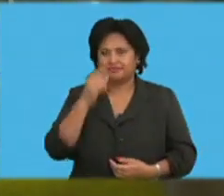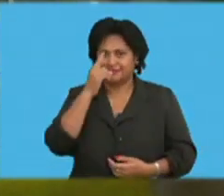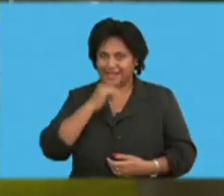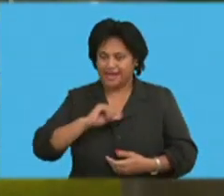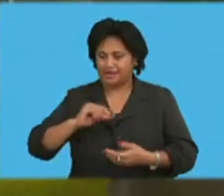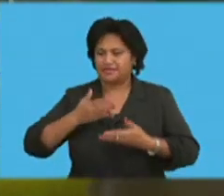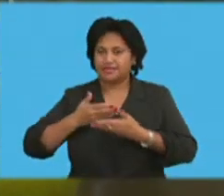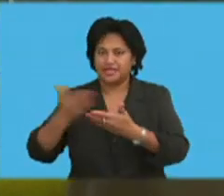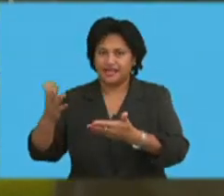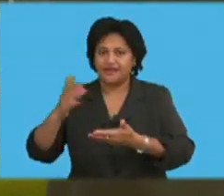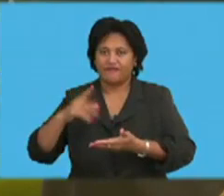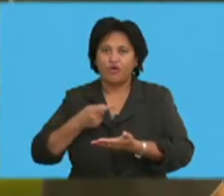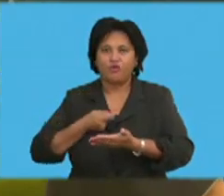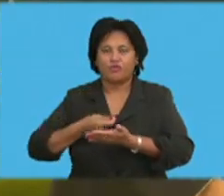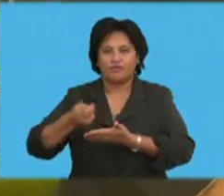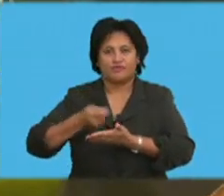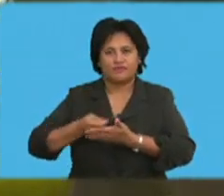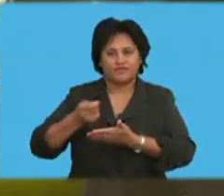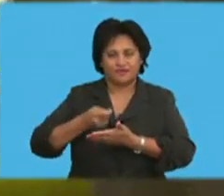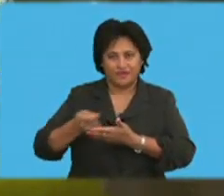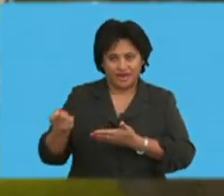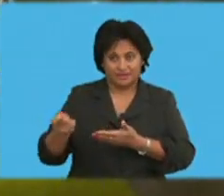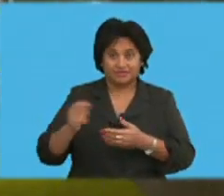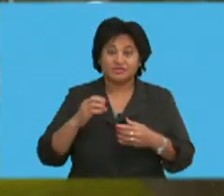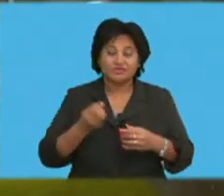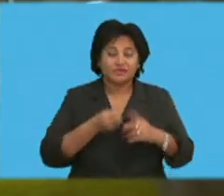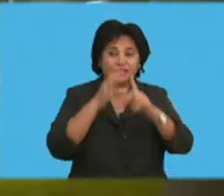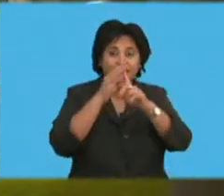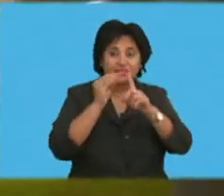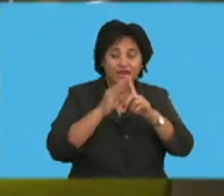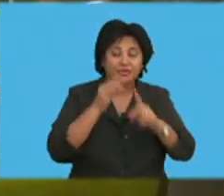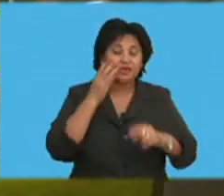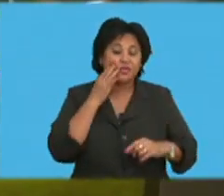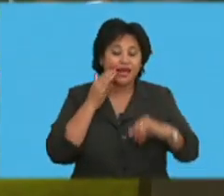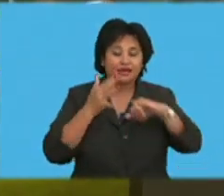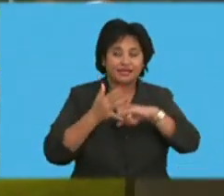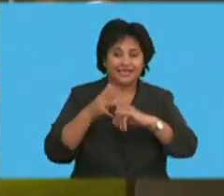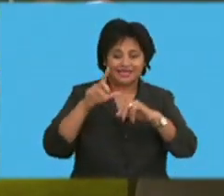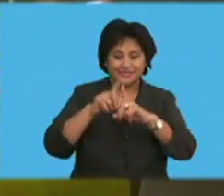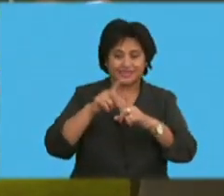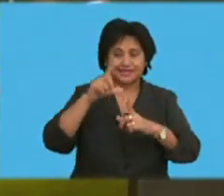So, for example, Madam Speaker, when the SDL government